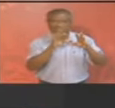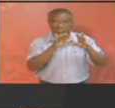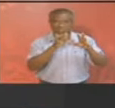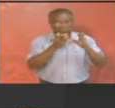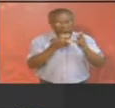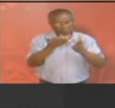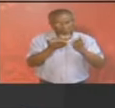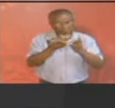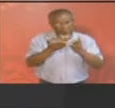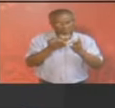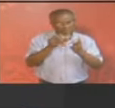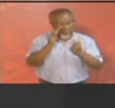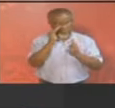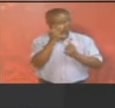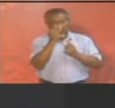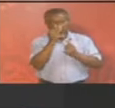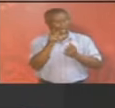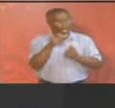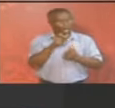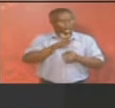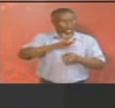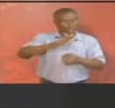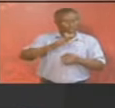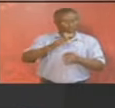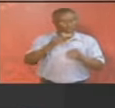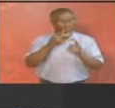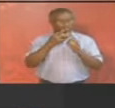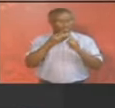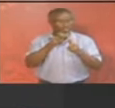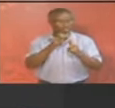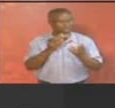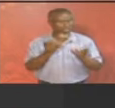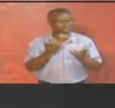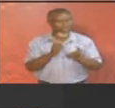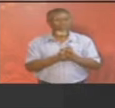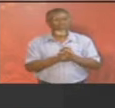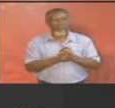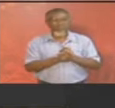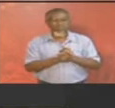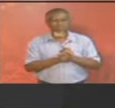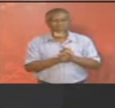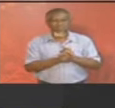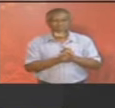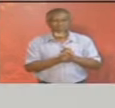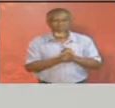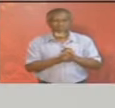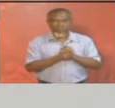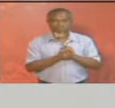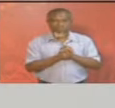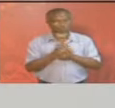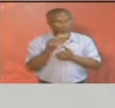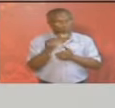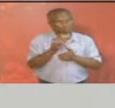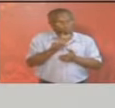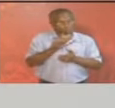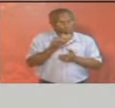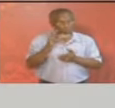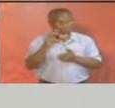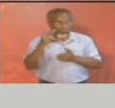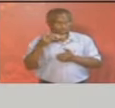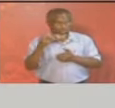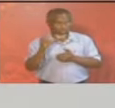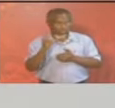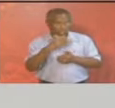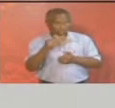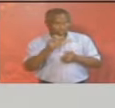disparity. The WHO and the Ministry of Health have both ranked and stated that the Trinidad and